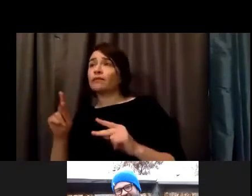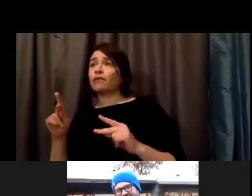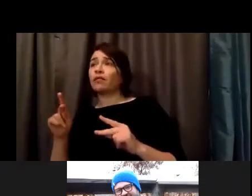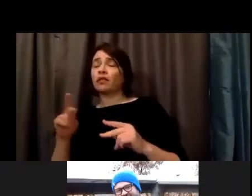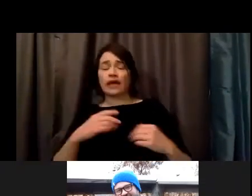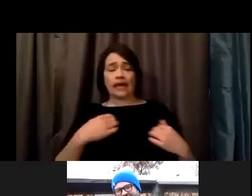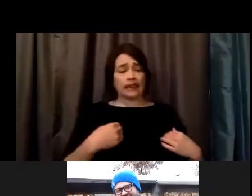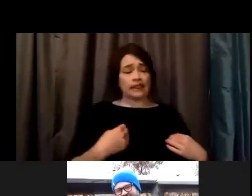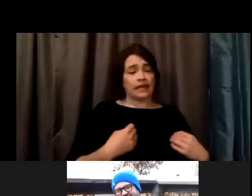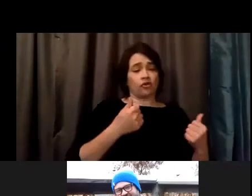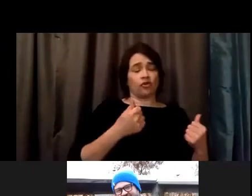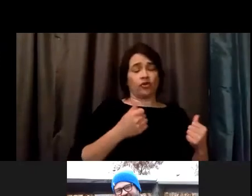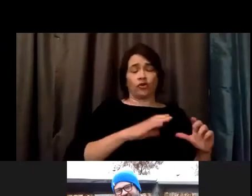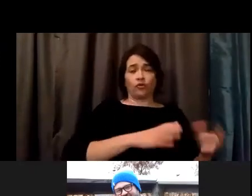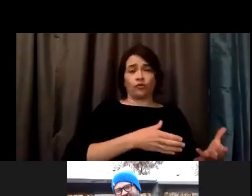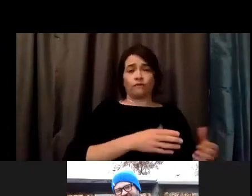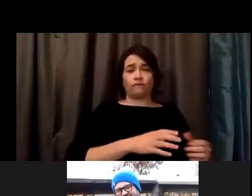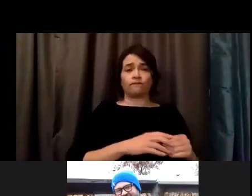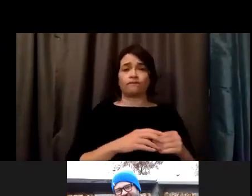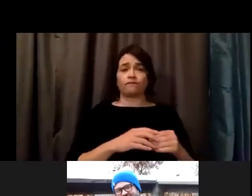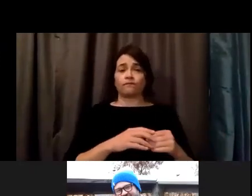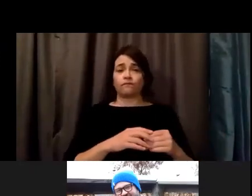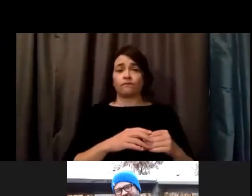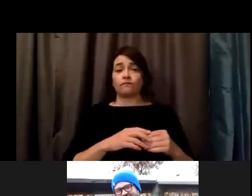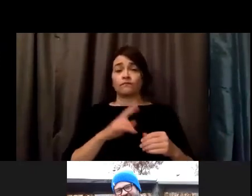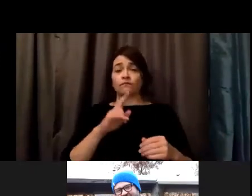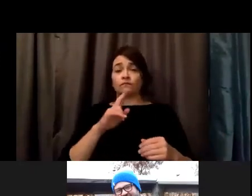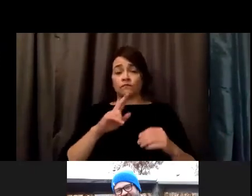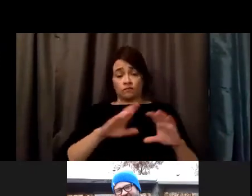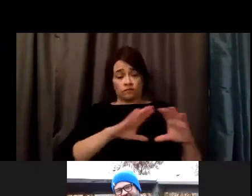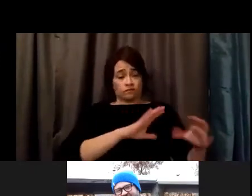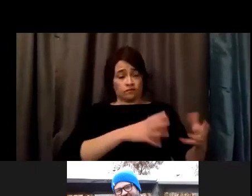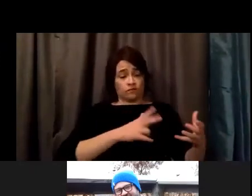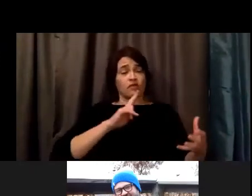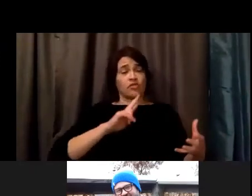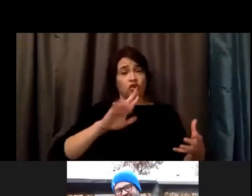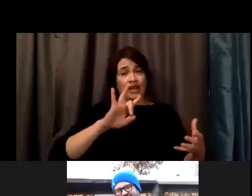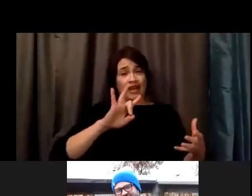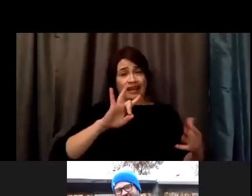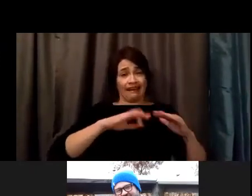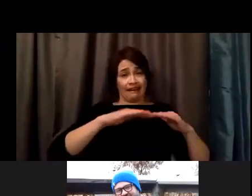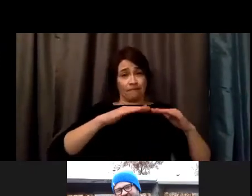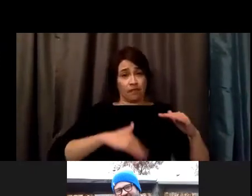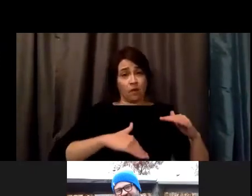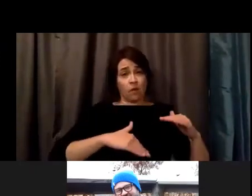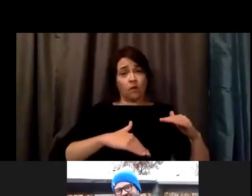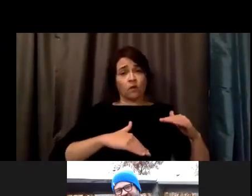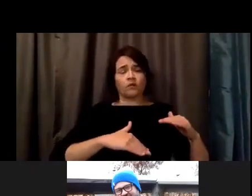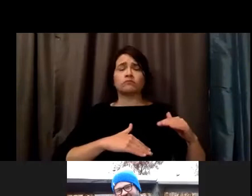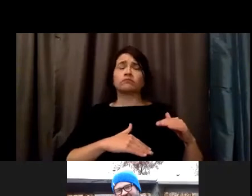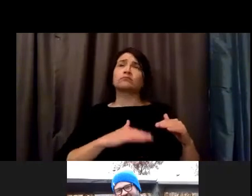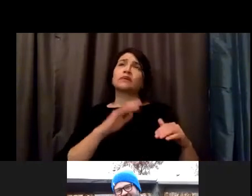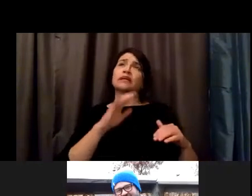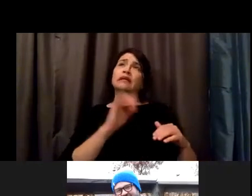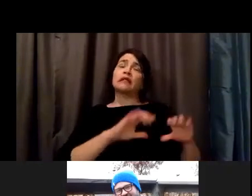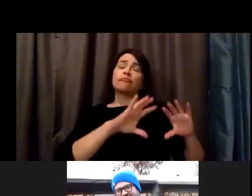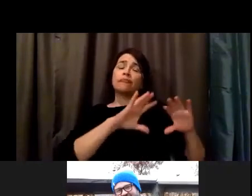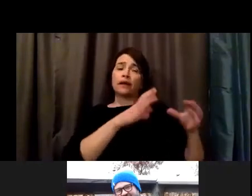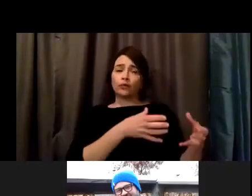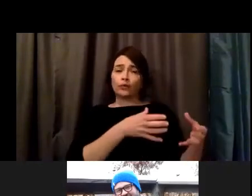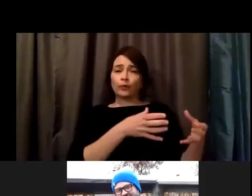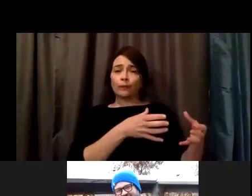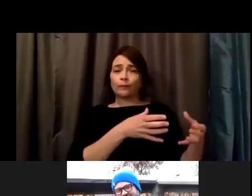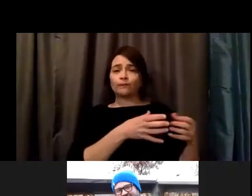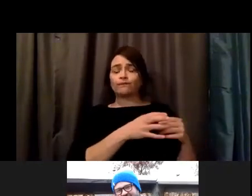30 age group, then you get into a demographic where